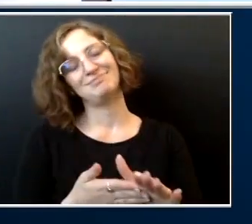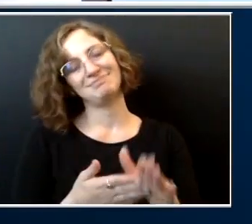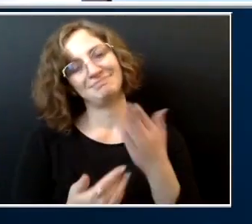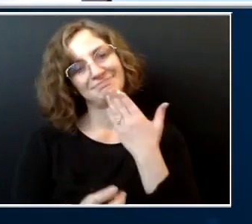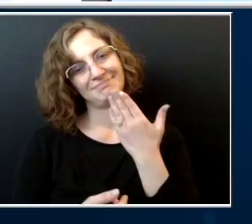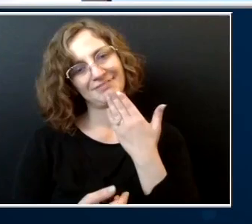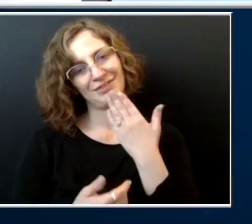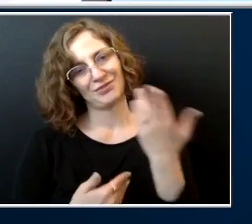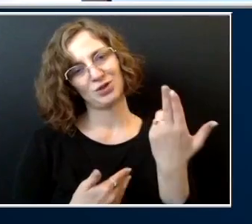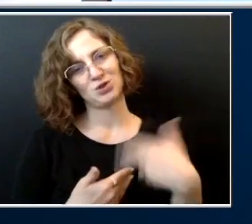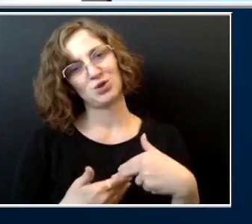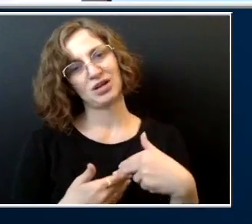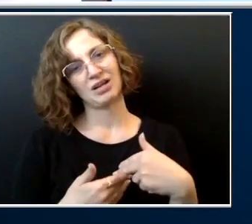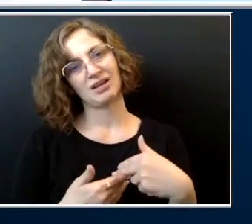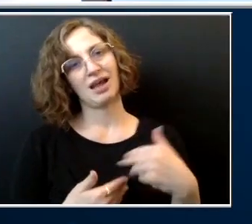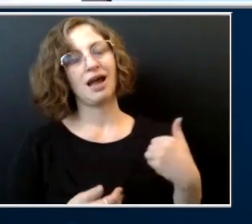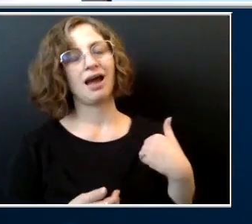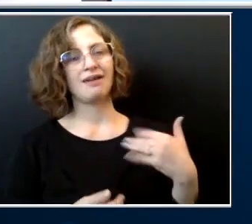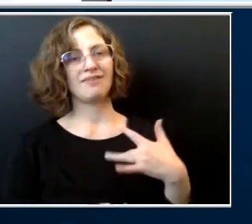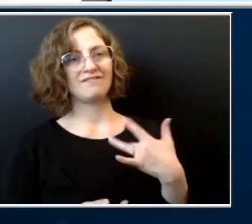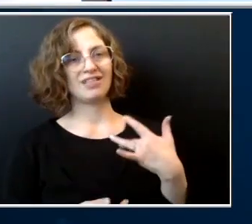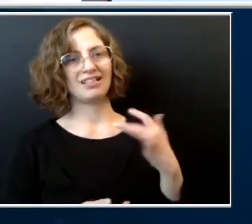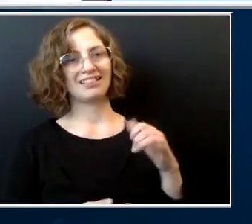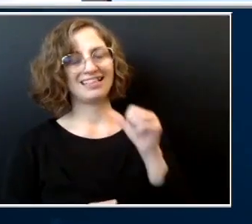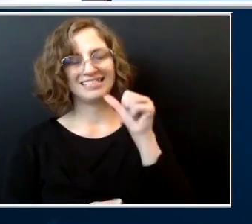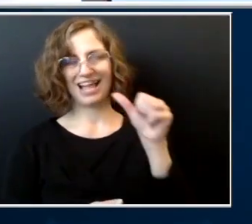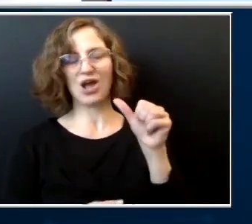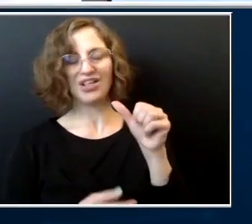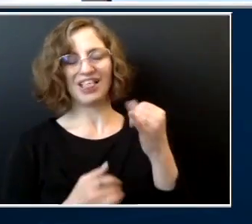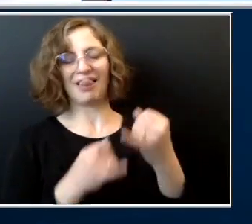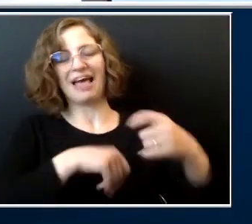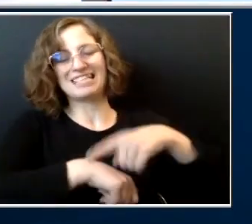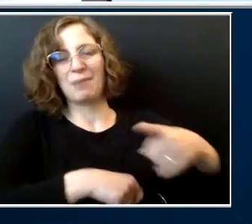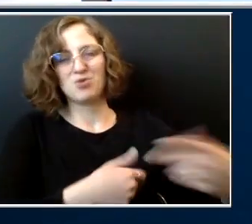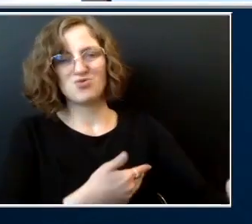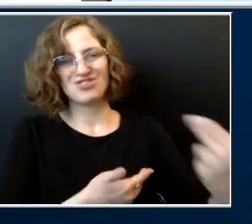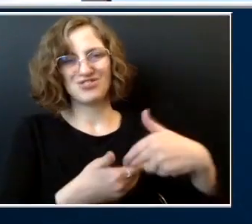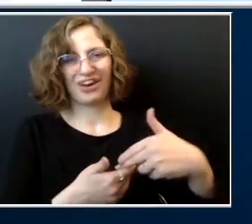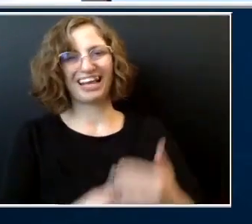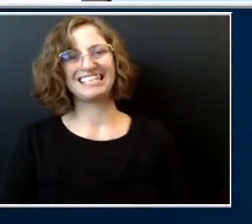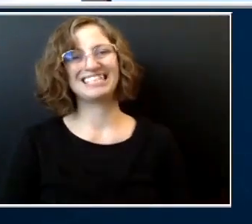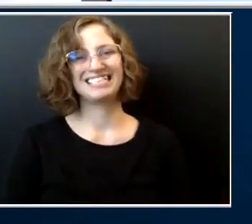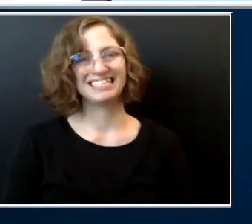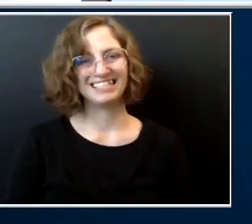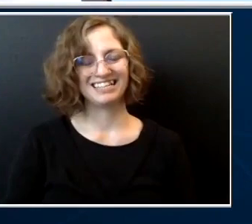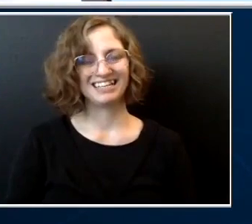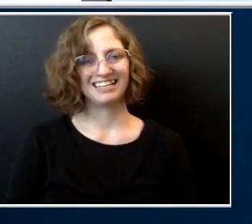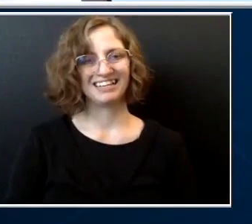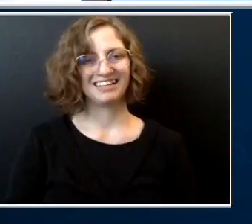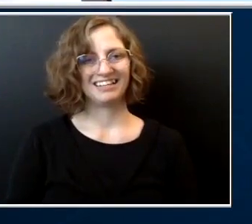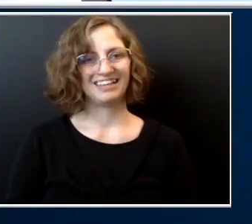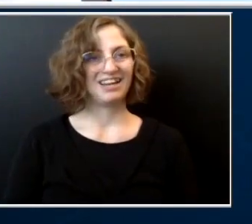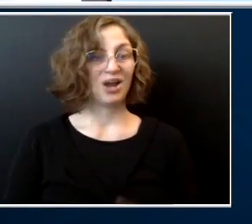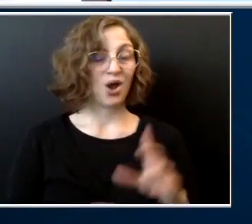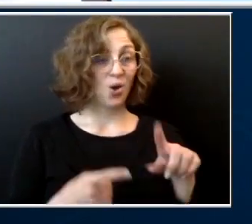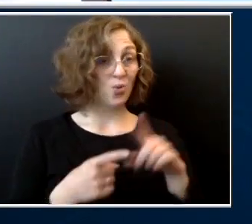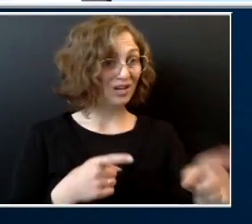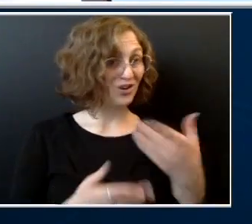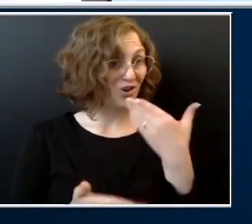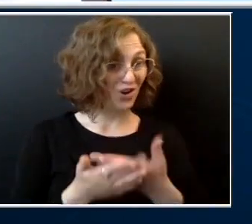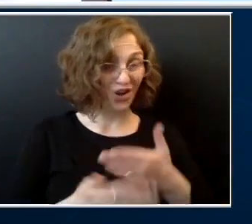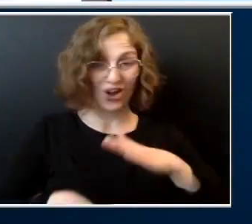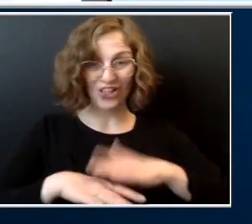program today. I have a feeling it's not your last appearance. The problem is when you do a good job of the program, you get brought into the vortex, you're brought back to it. Doc Hawk.